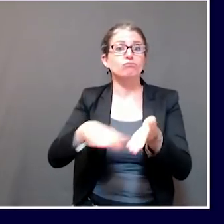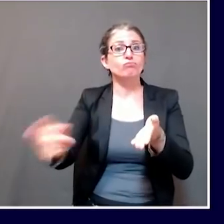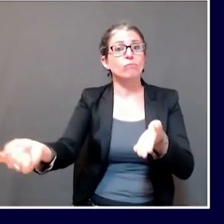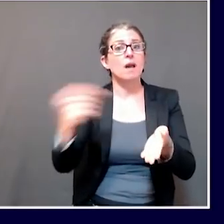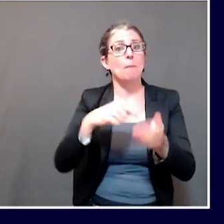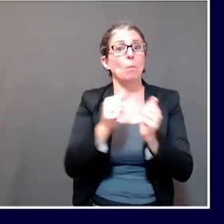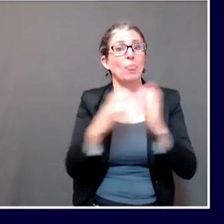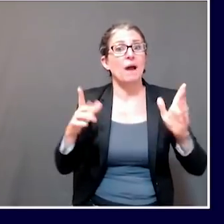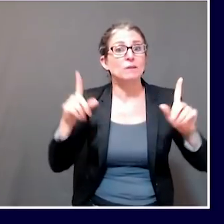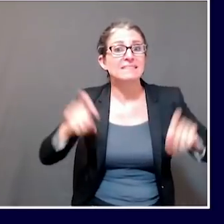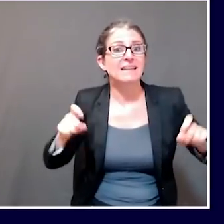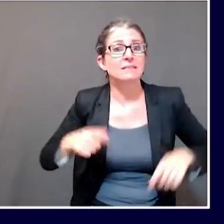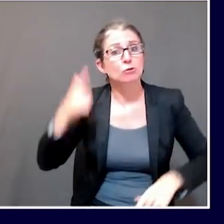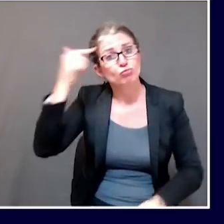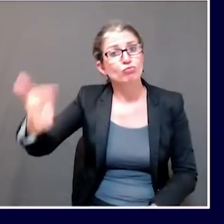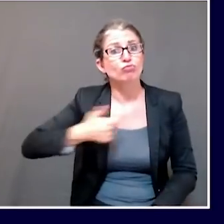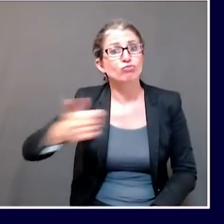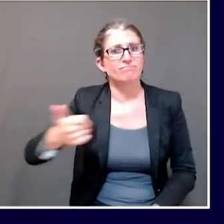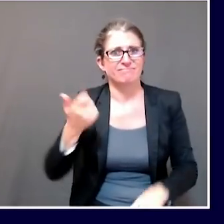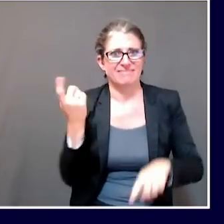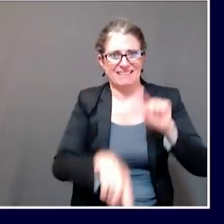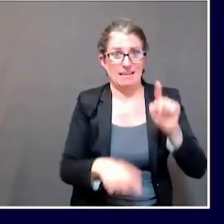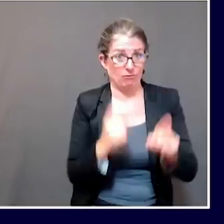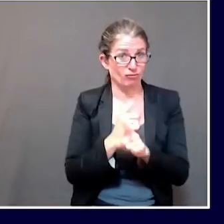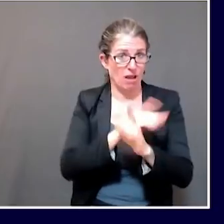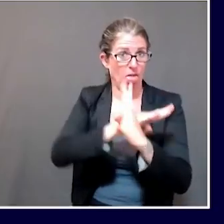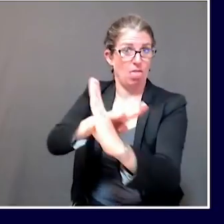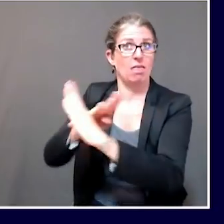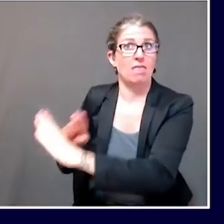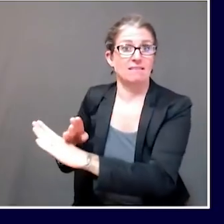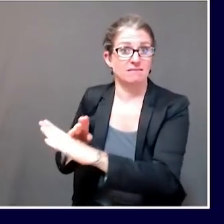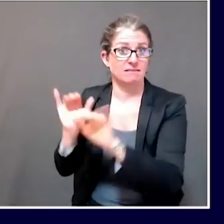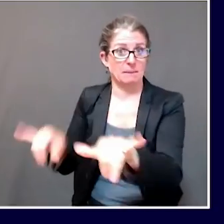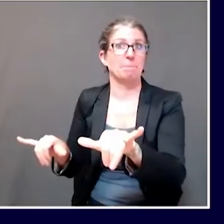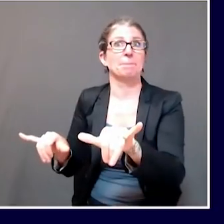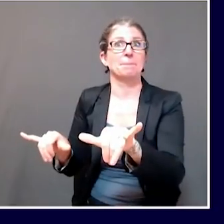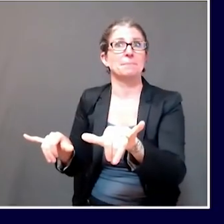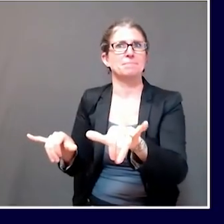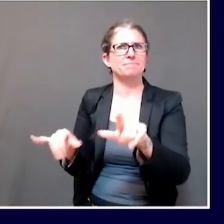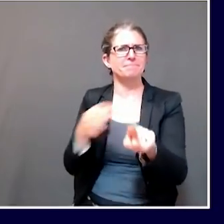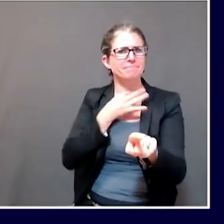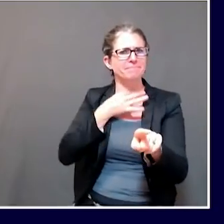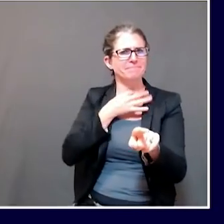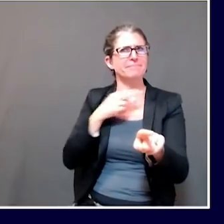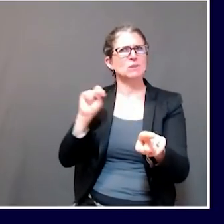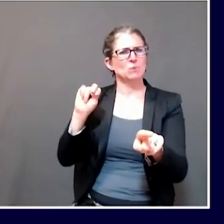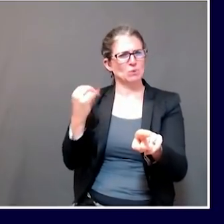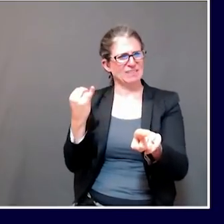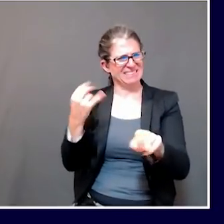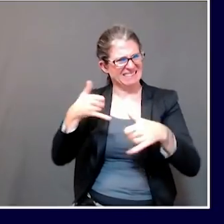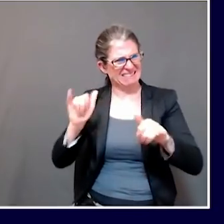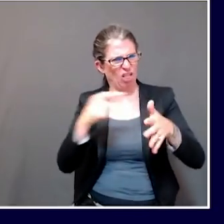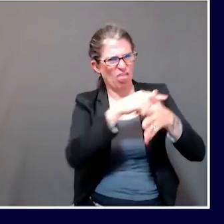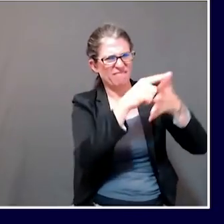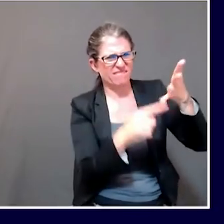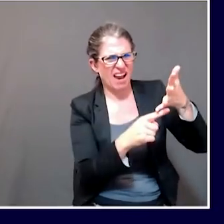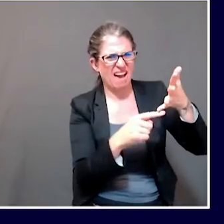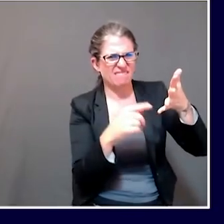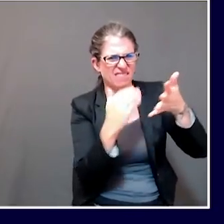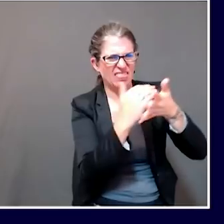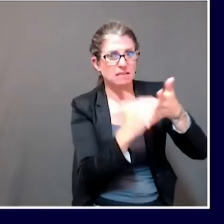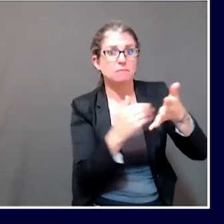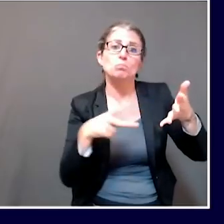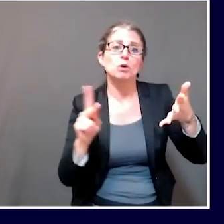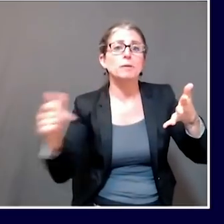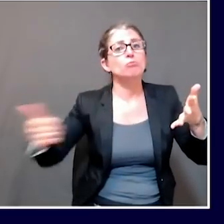that benefit from the sort of lax restrictions, is it possible it could be taken away and they'll sort of be back